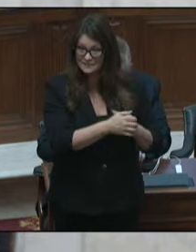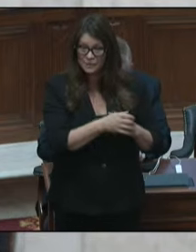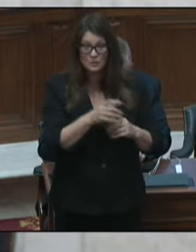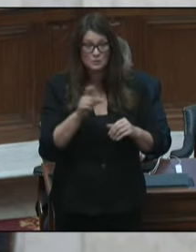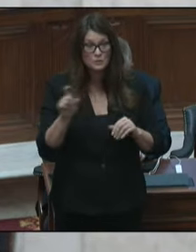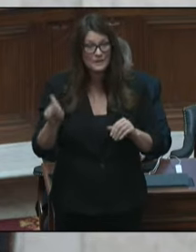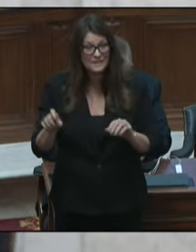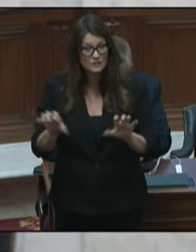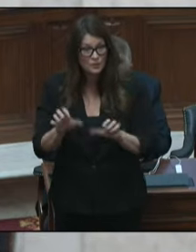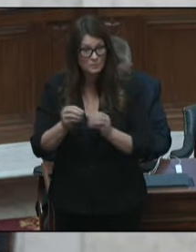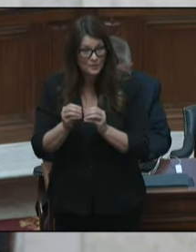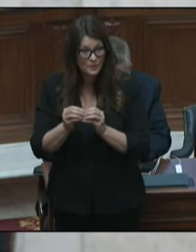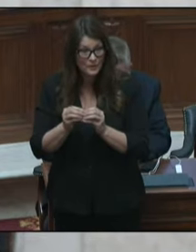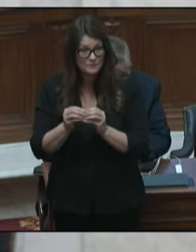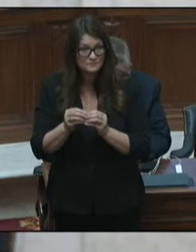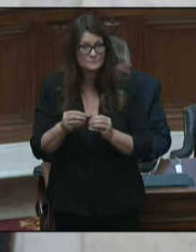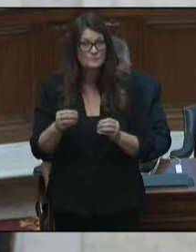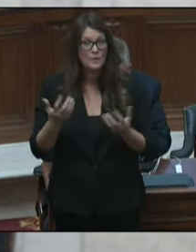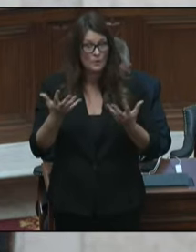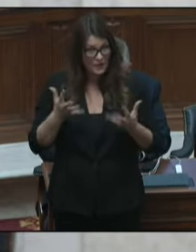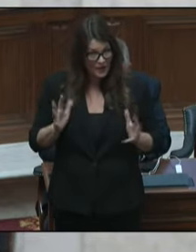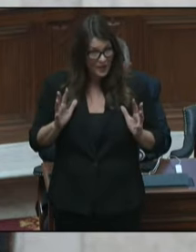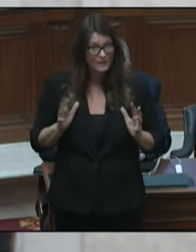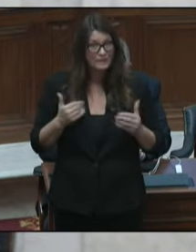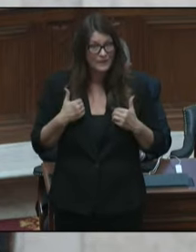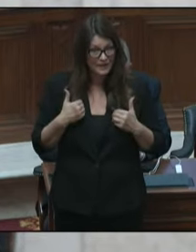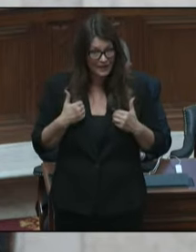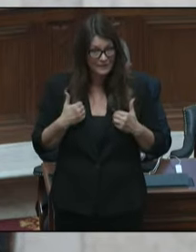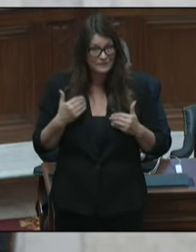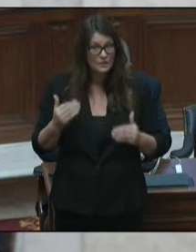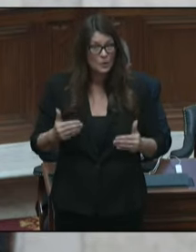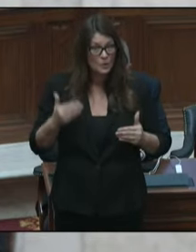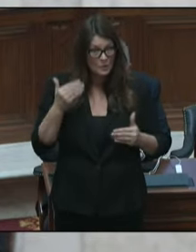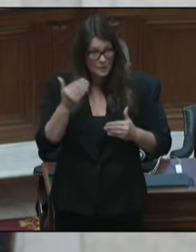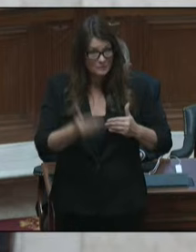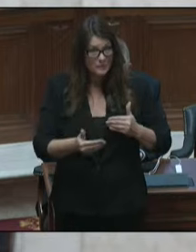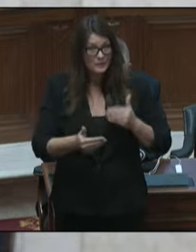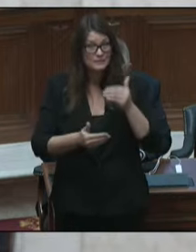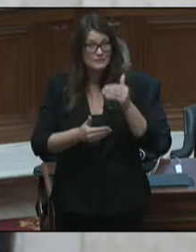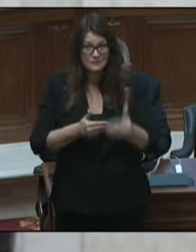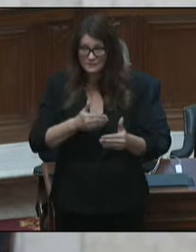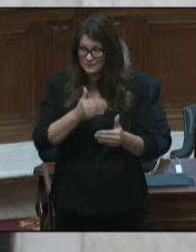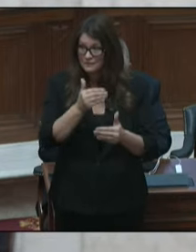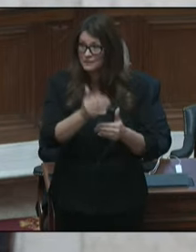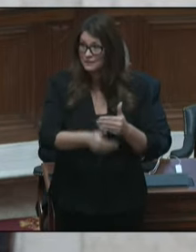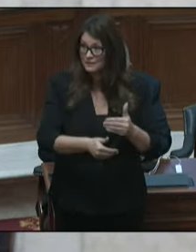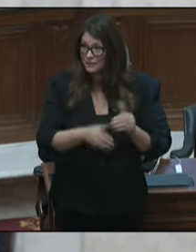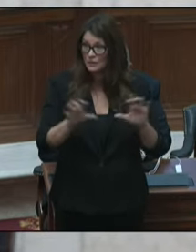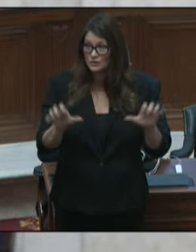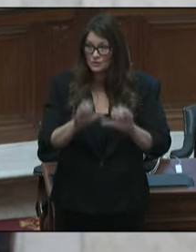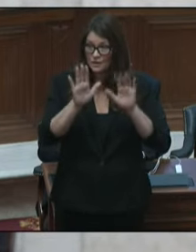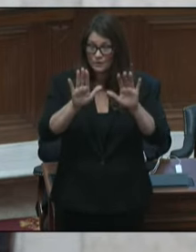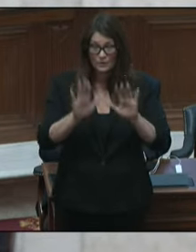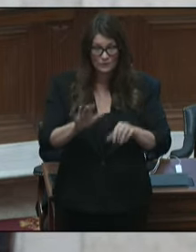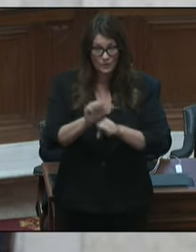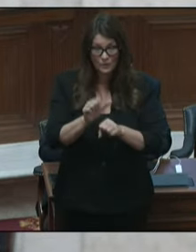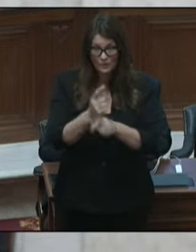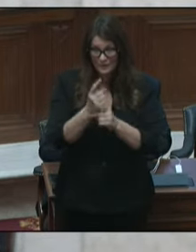we have. We have tried to step up, and we've tried to do an amazing, amazing work right